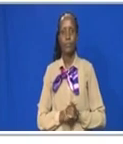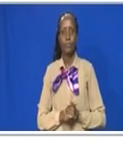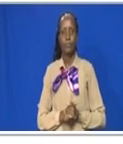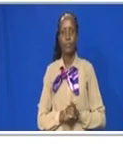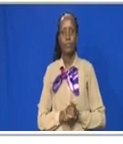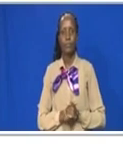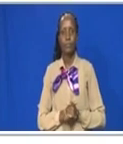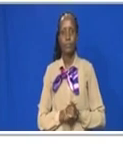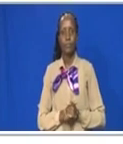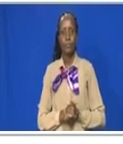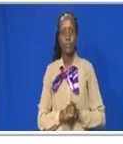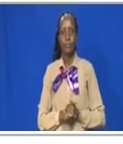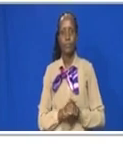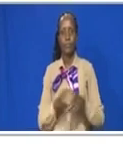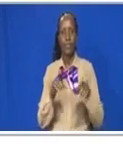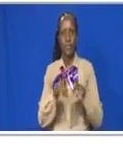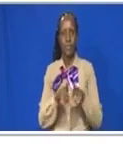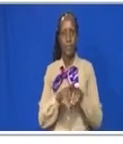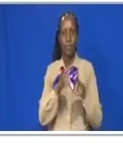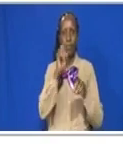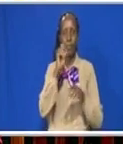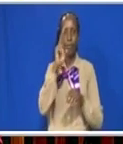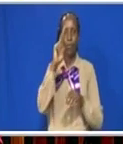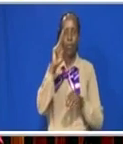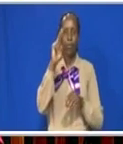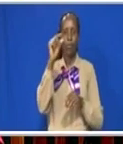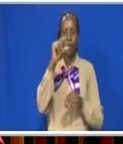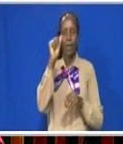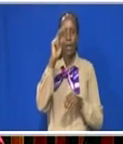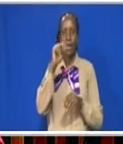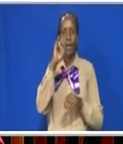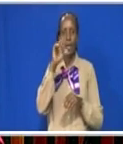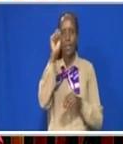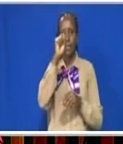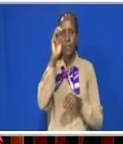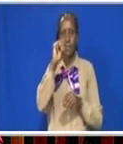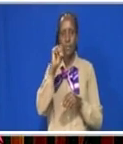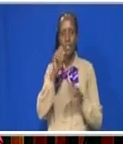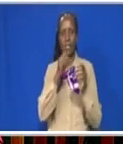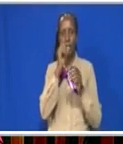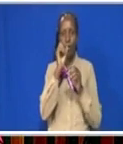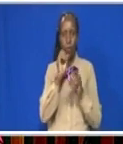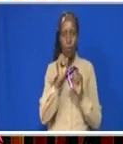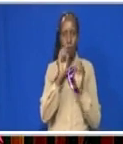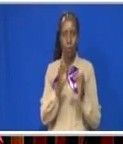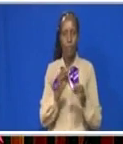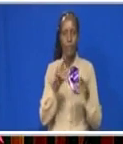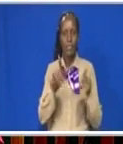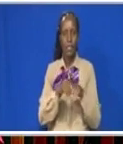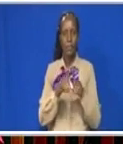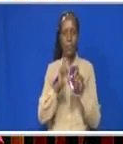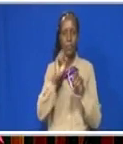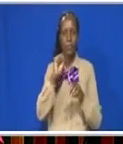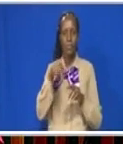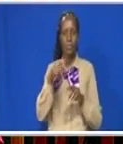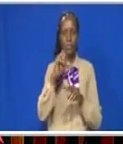And organisms are considered to be of the same species if they can interbreed